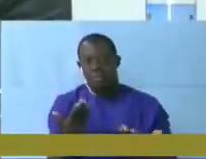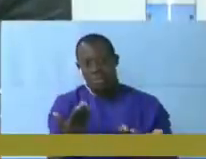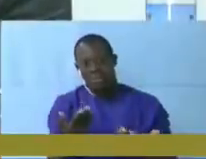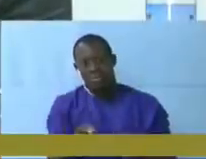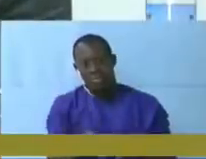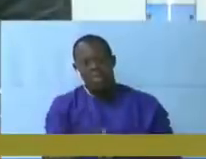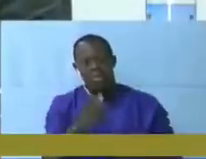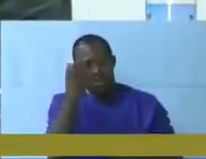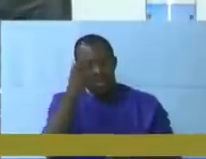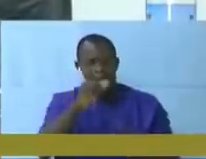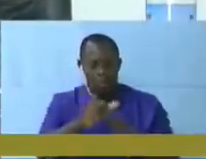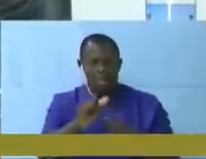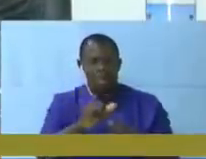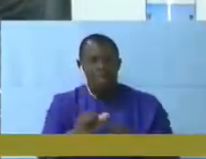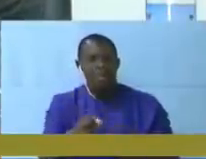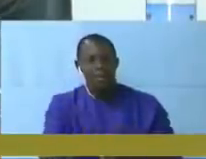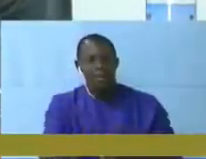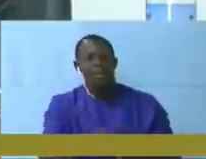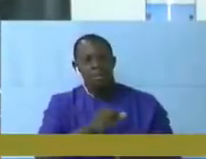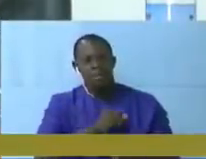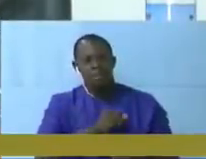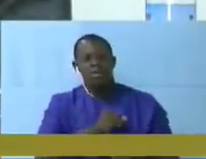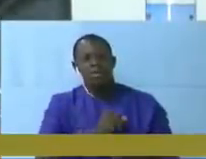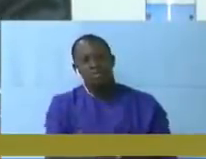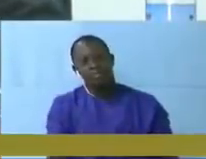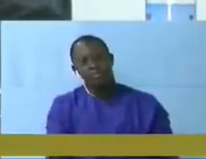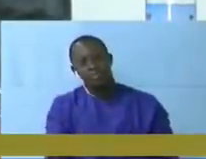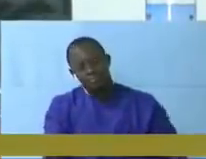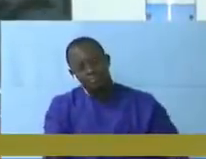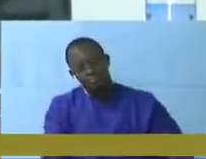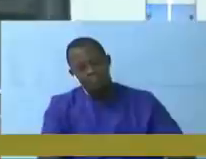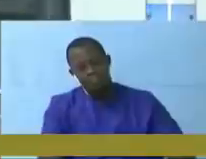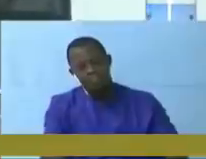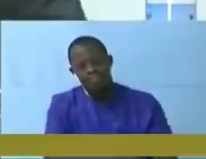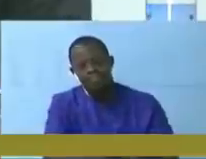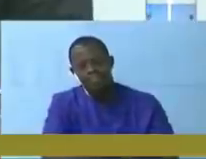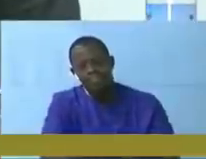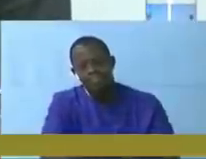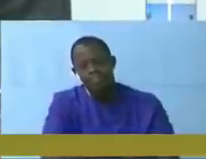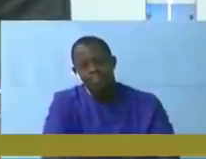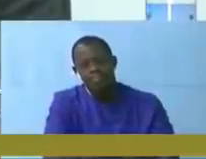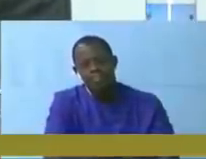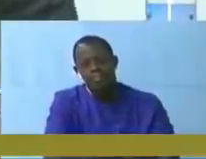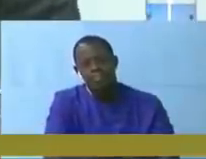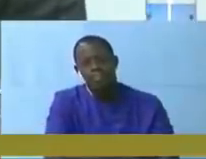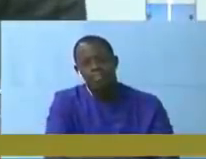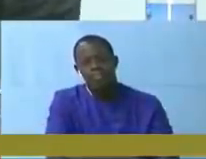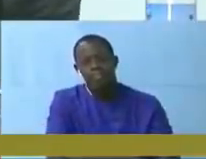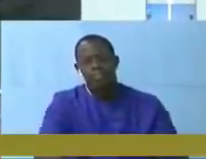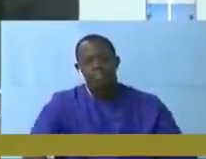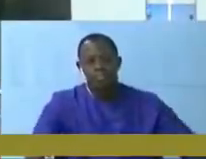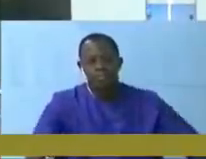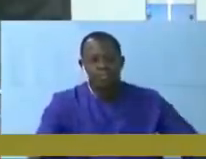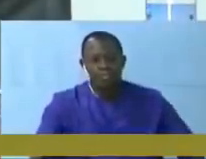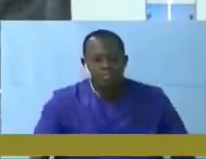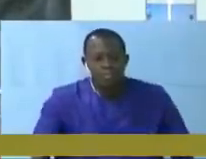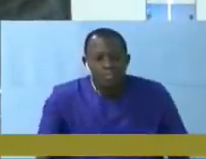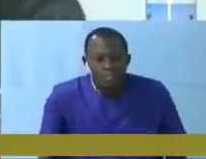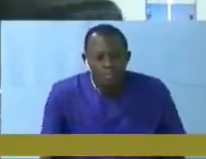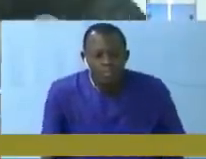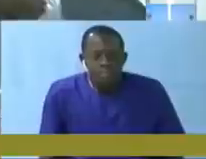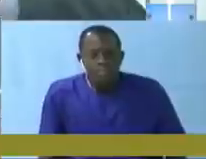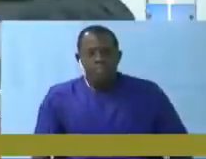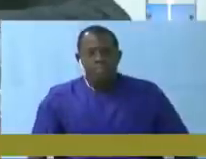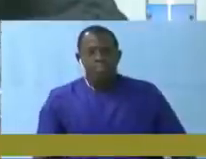He would watch the Fana, and I would watch the Wolof. And then hopefully we would be able to.